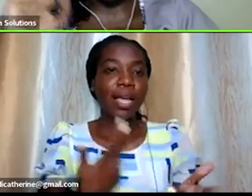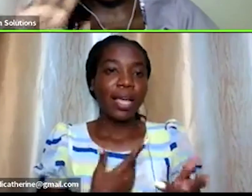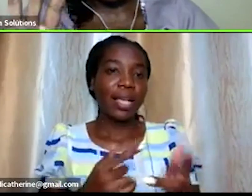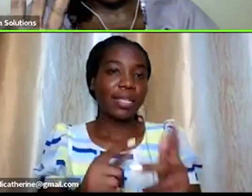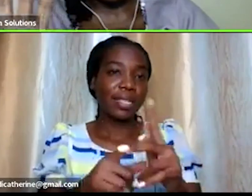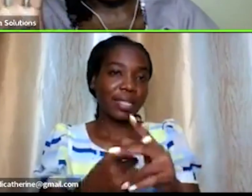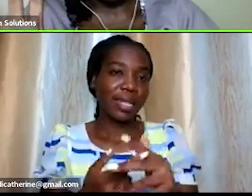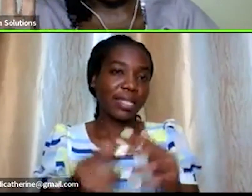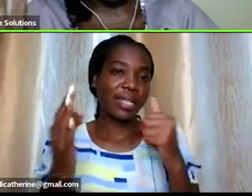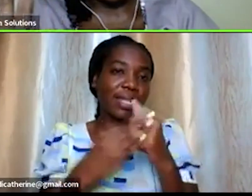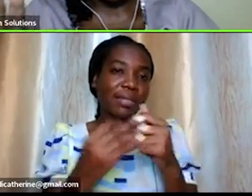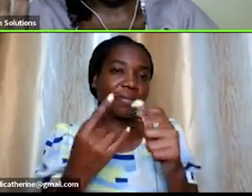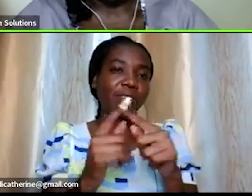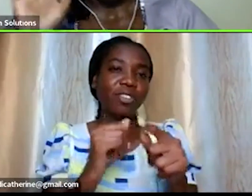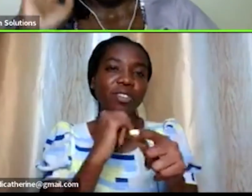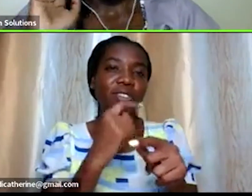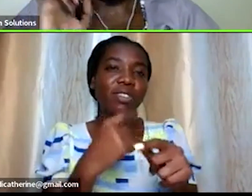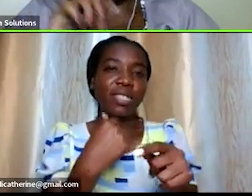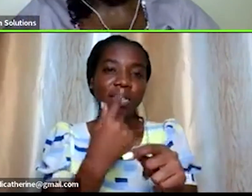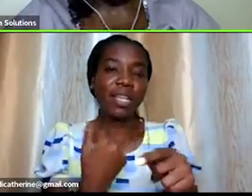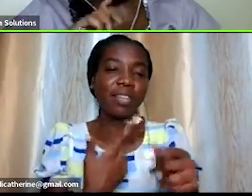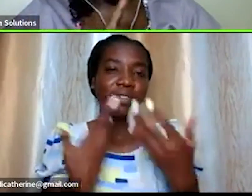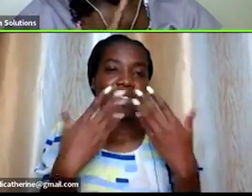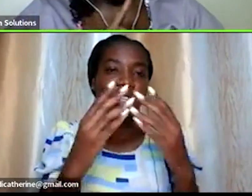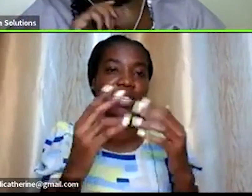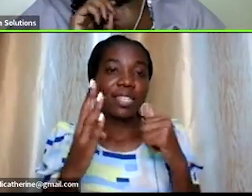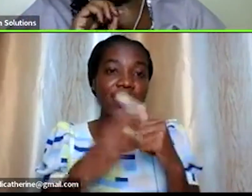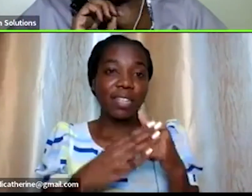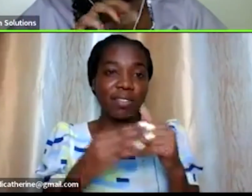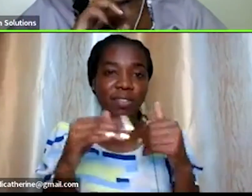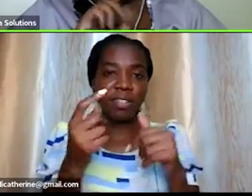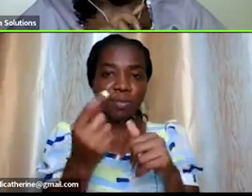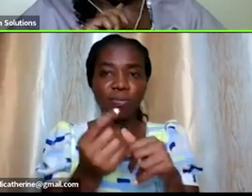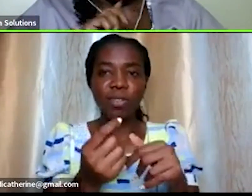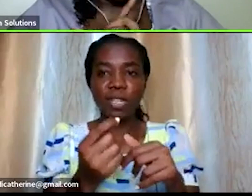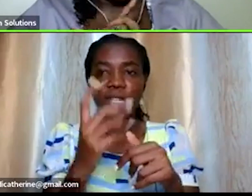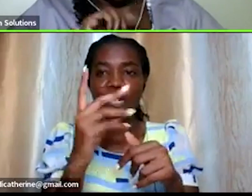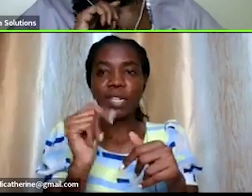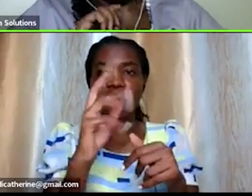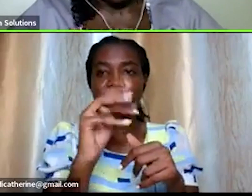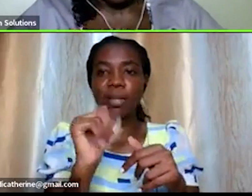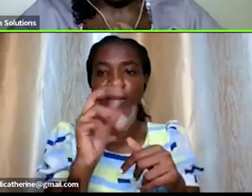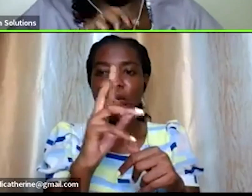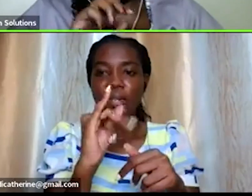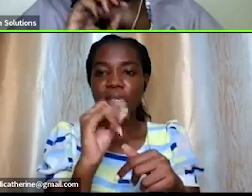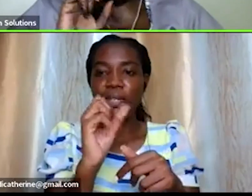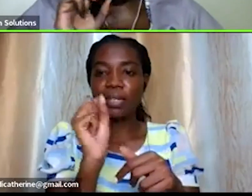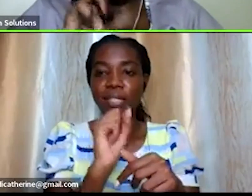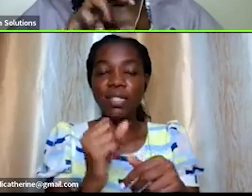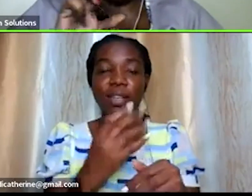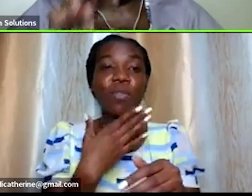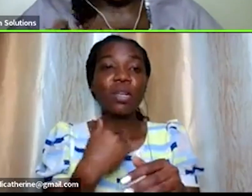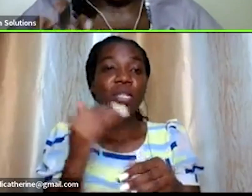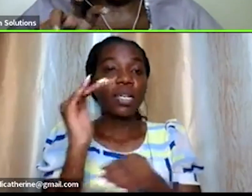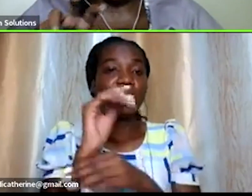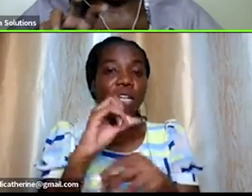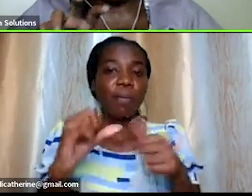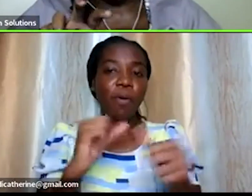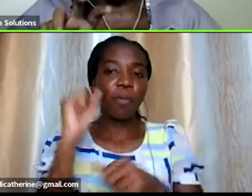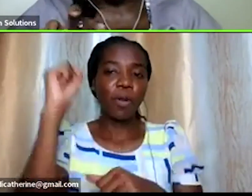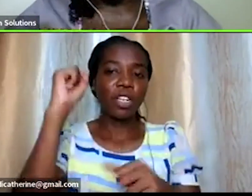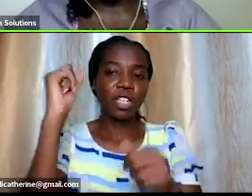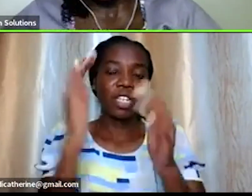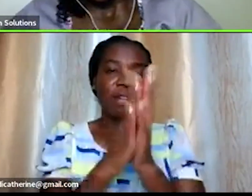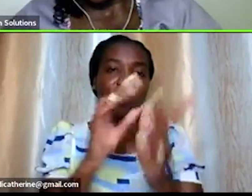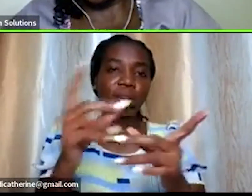finishing at 9. So wait a minute, just hang in there. Damaris, you actually read my mind. I was gonna ask about politics and the space it plays in